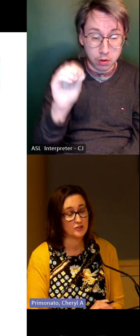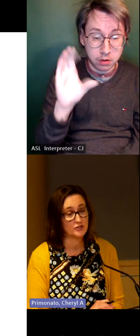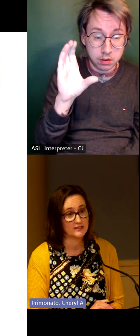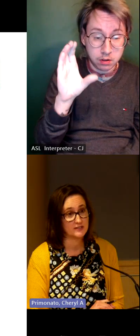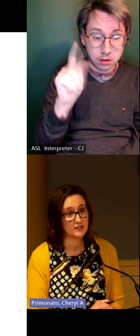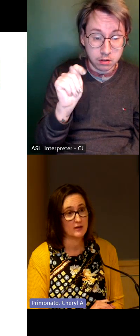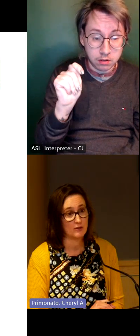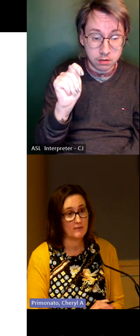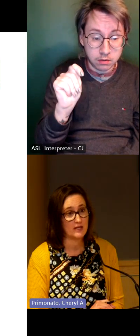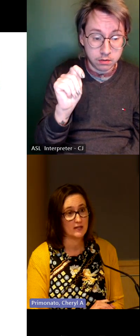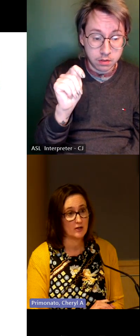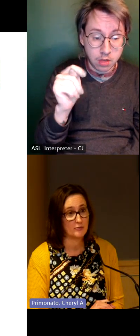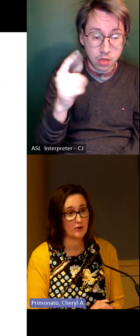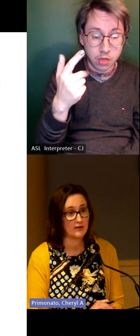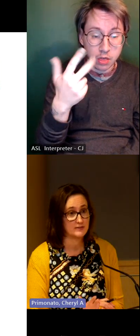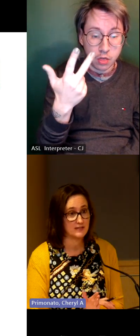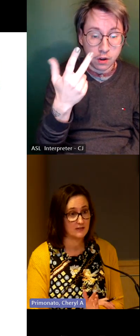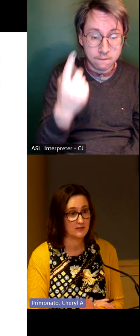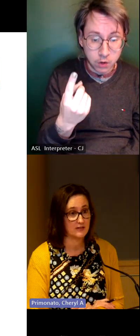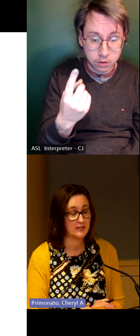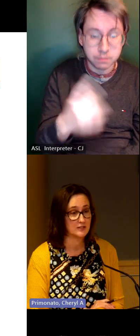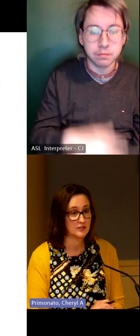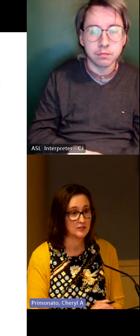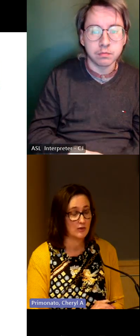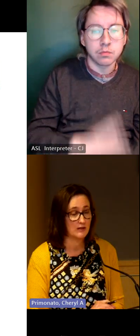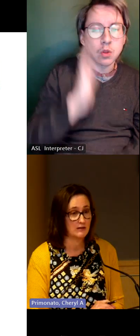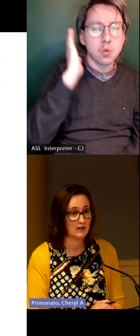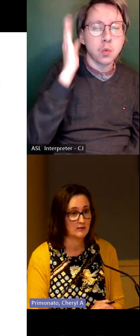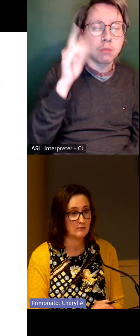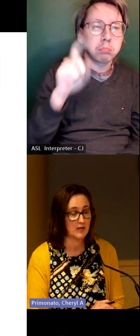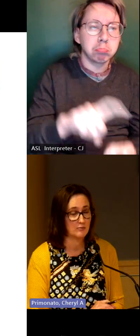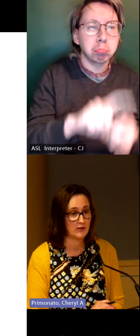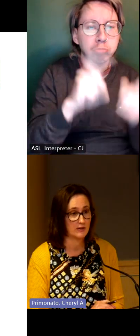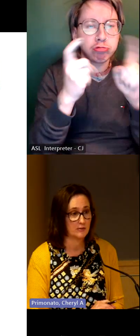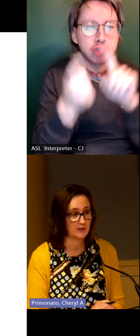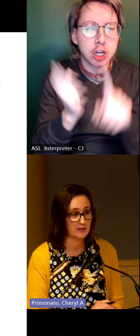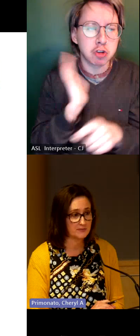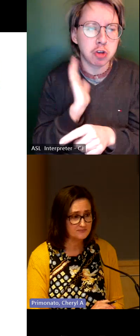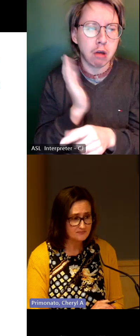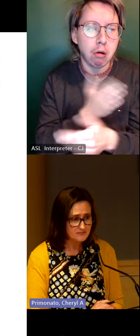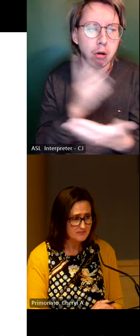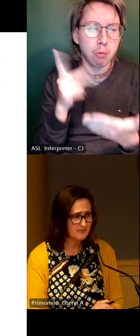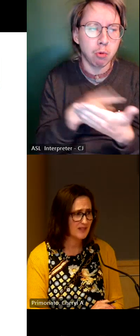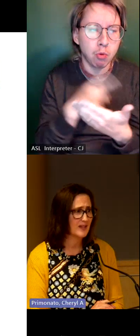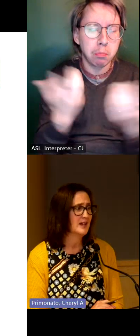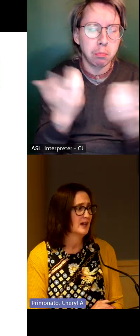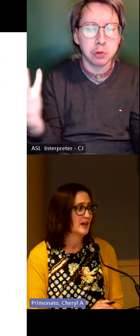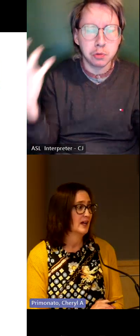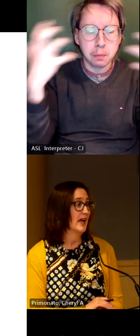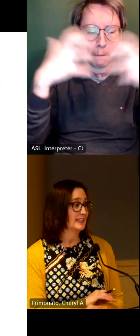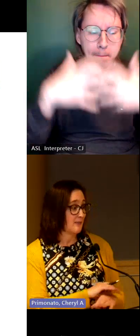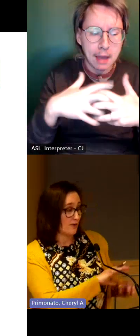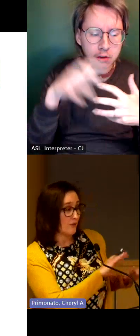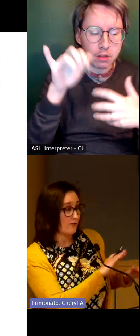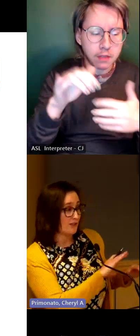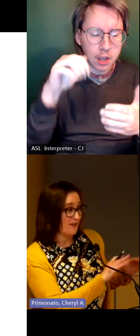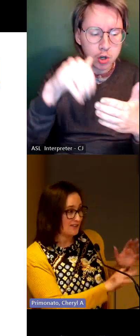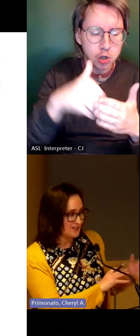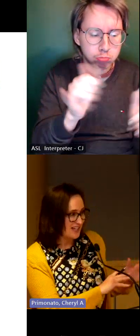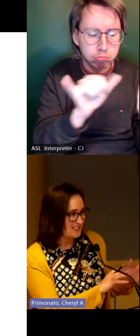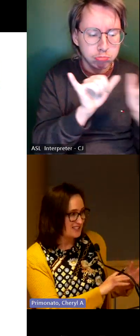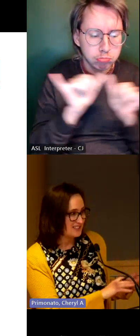a larger transition that we're making in our program standard in addition to what Mike brought up earlier. As a part